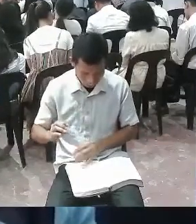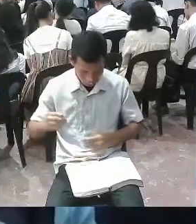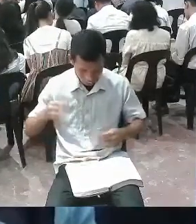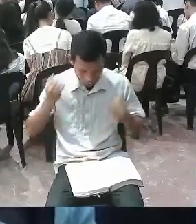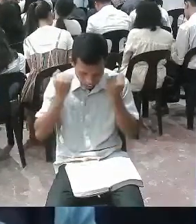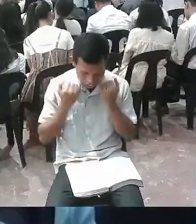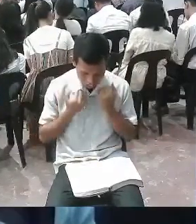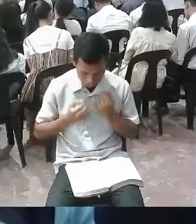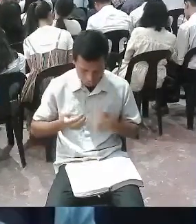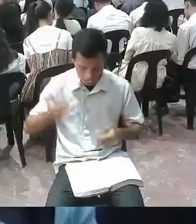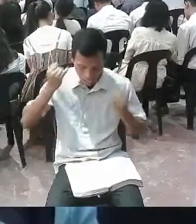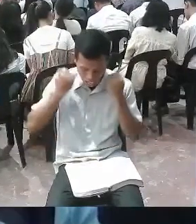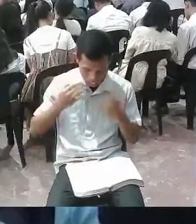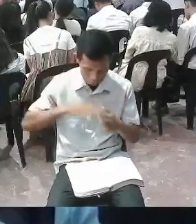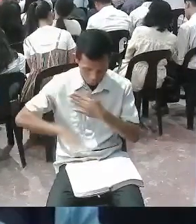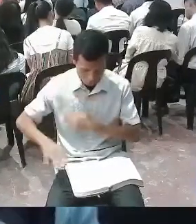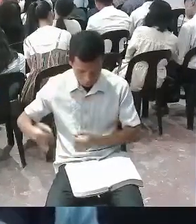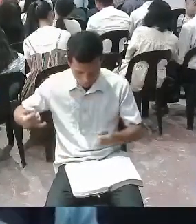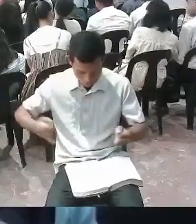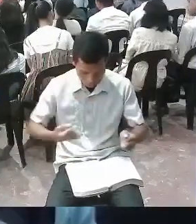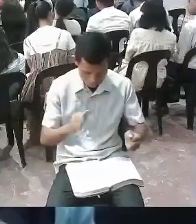Isaac begat Jacob.